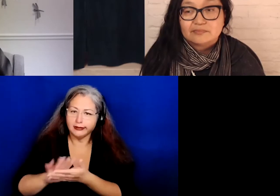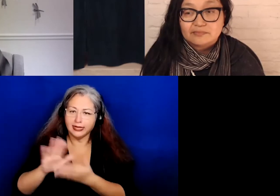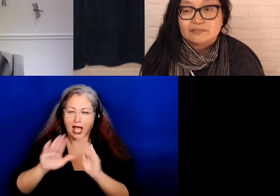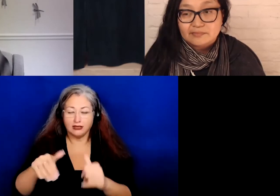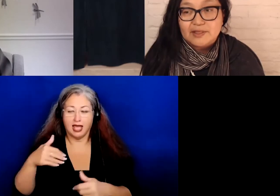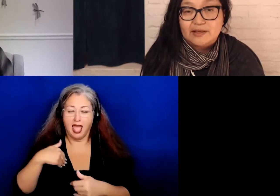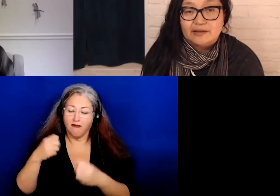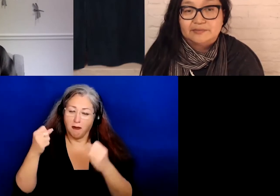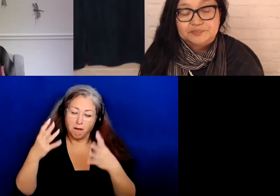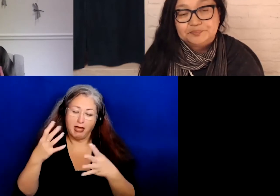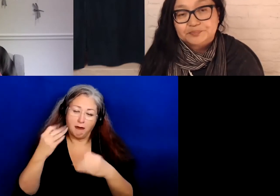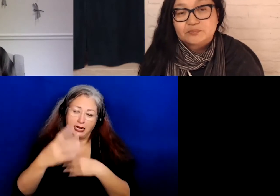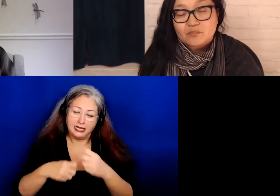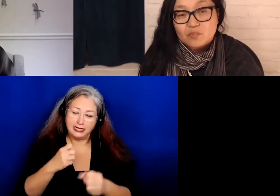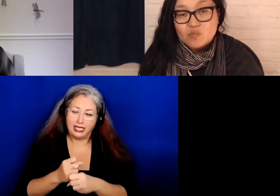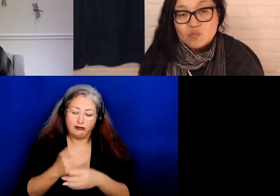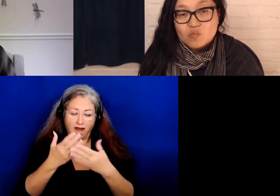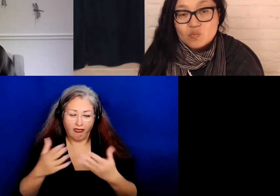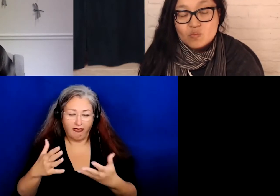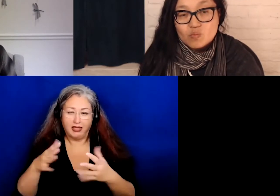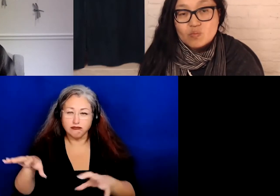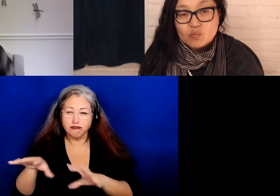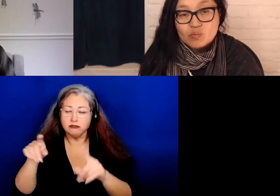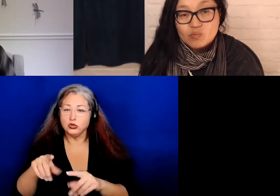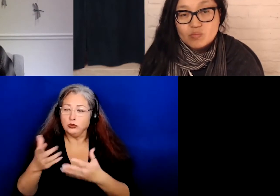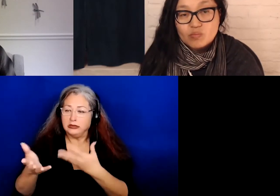of belongings. Yeah. And so as she's doing that,